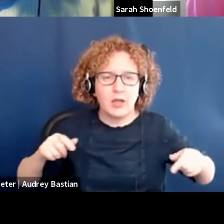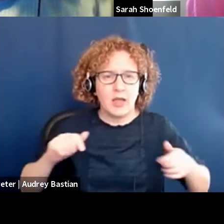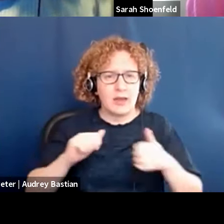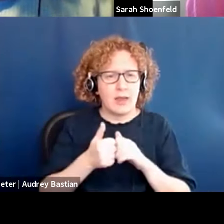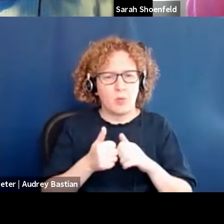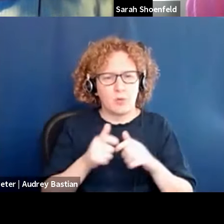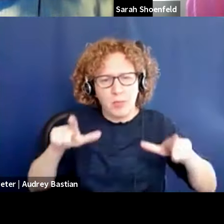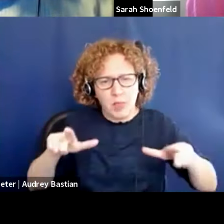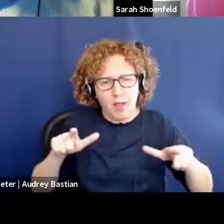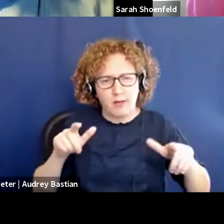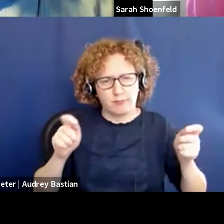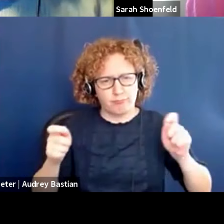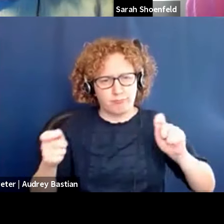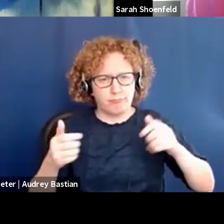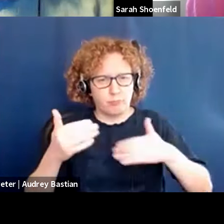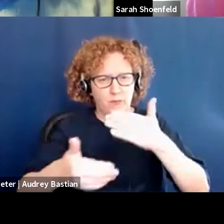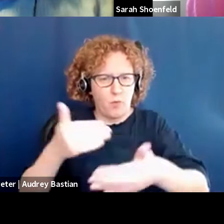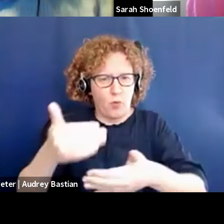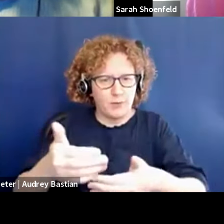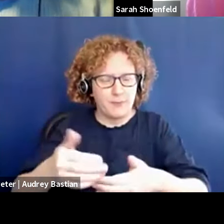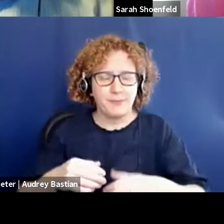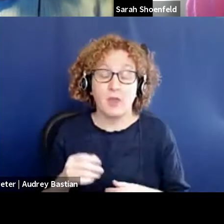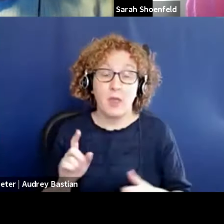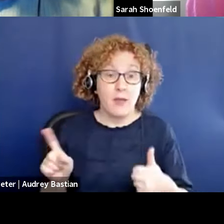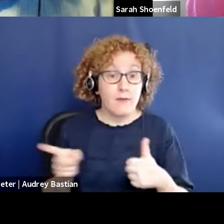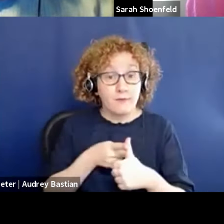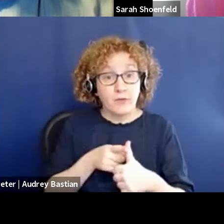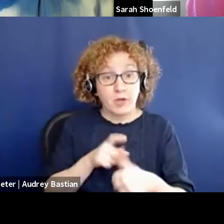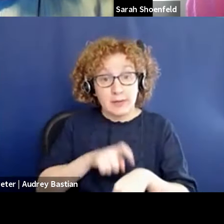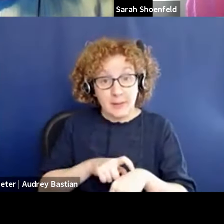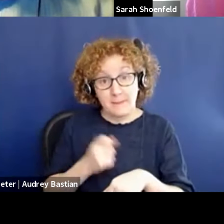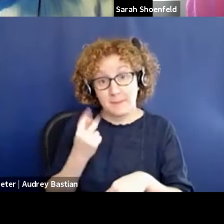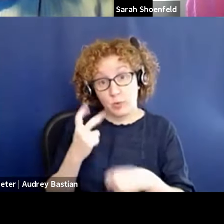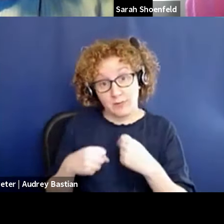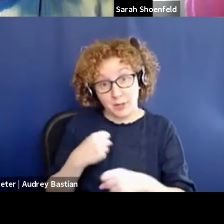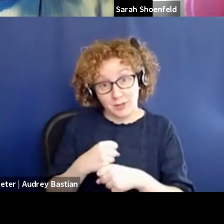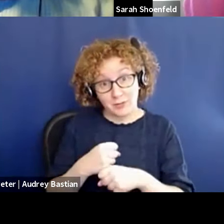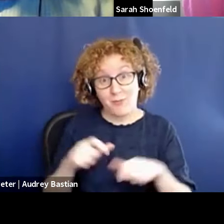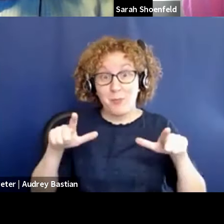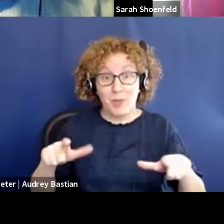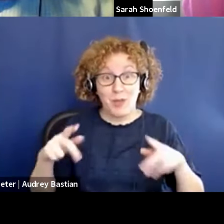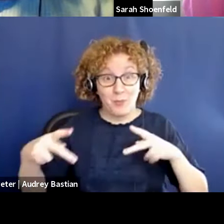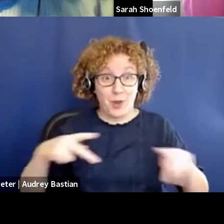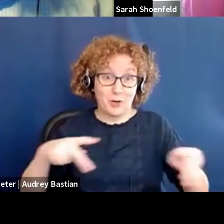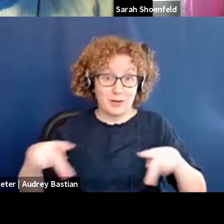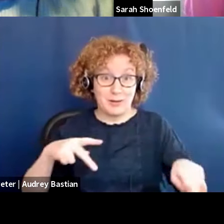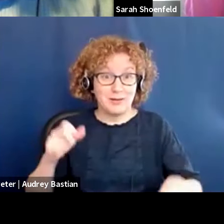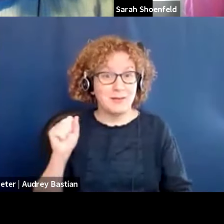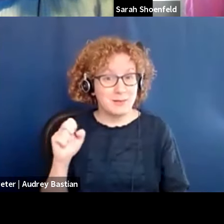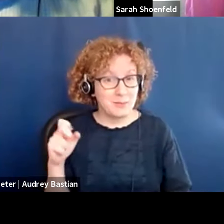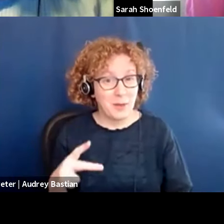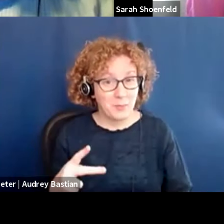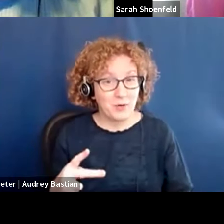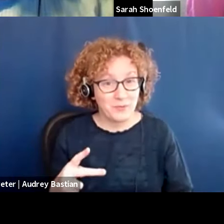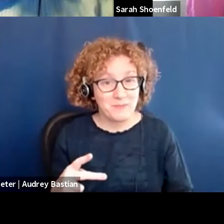forward. For the first time in about 12 years, we're having a block party in September.